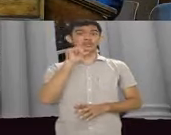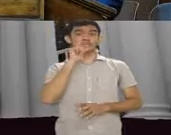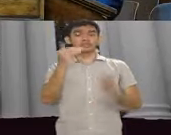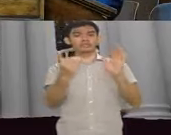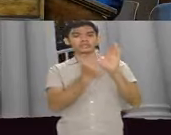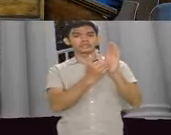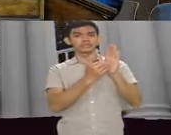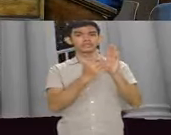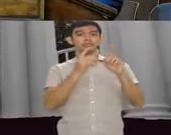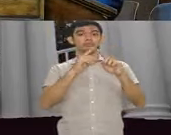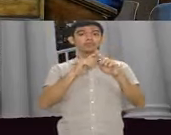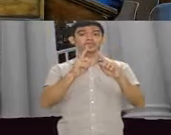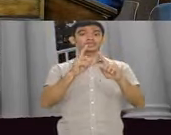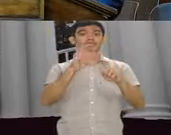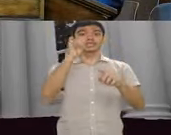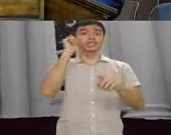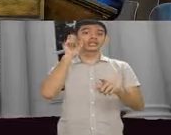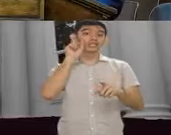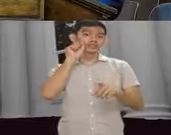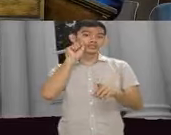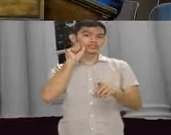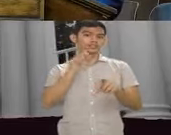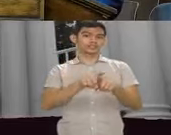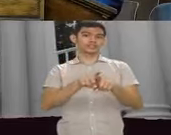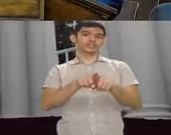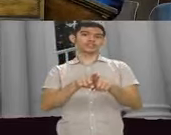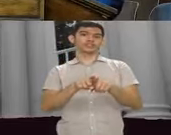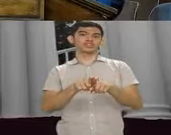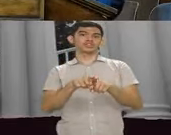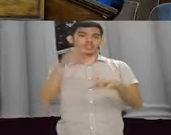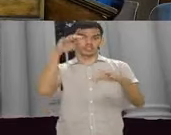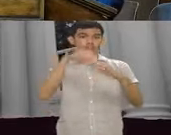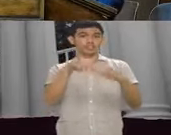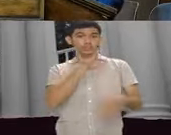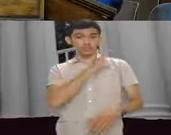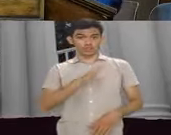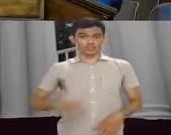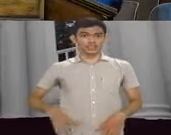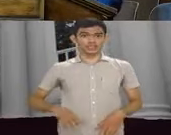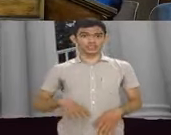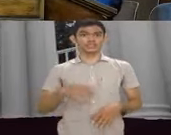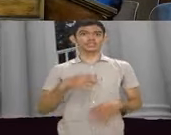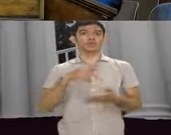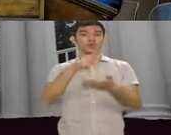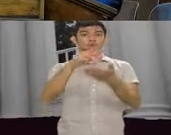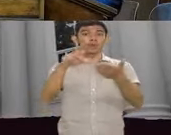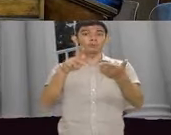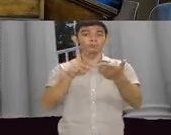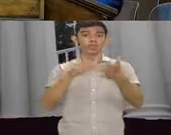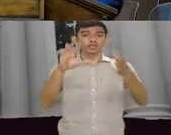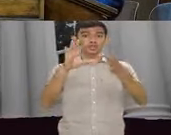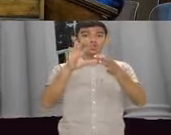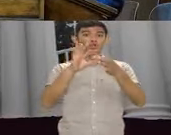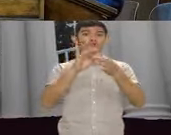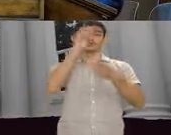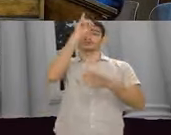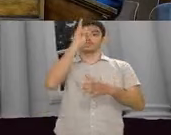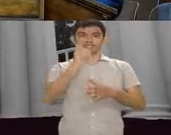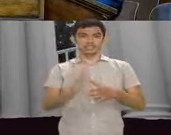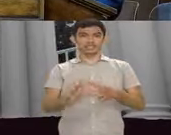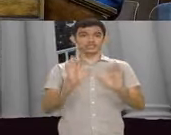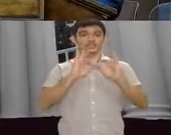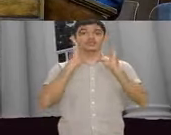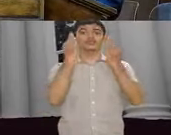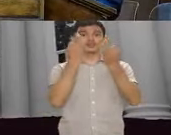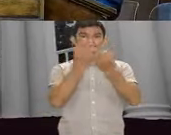tonight. Mary is a sister in Christ. He is part of our family. I wouldn't dili ko against